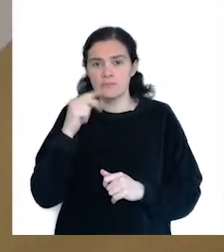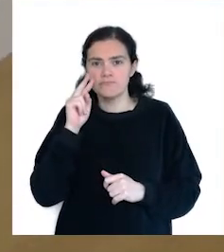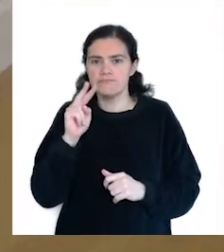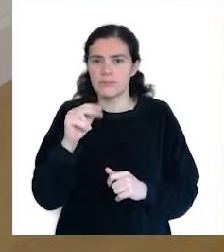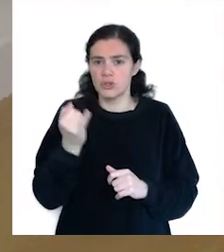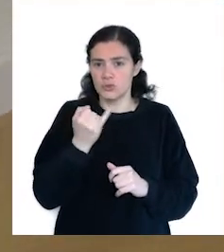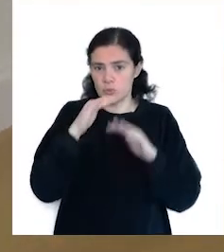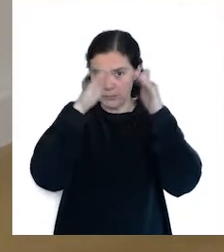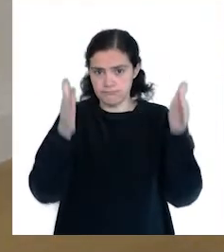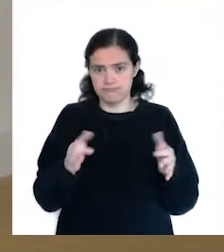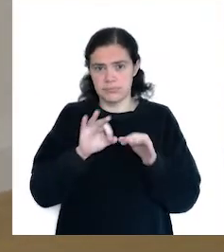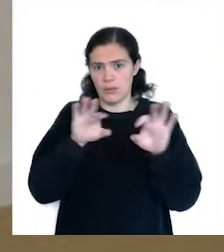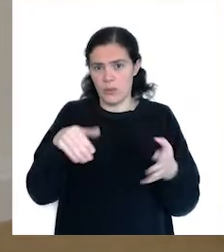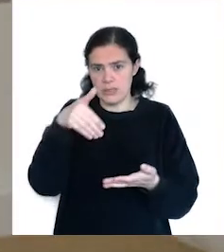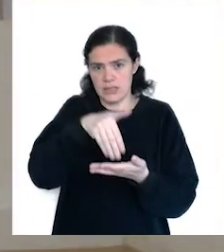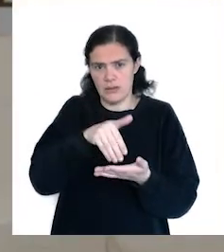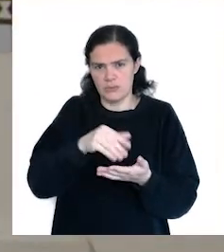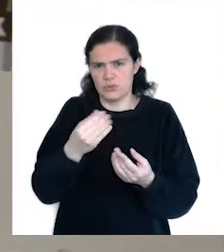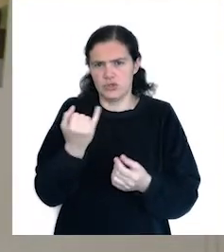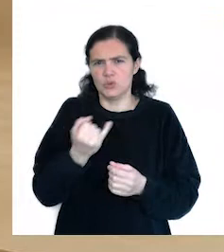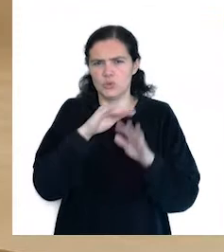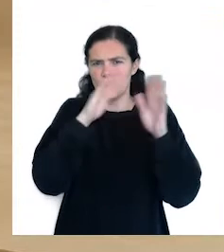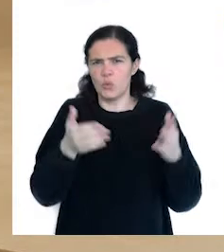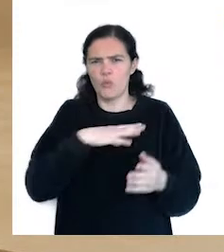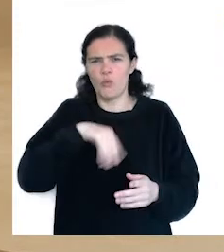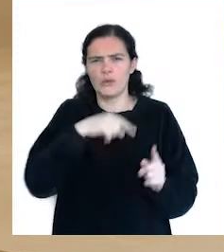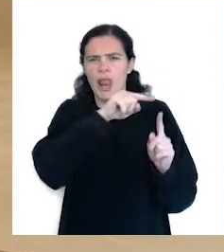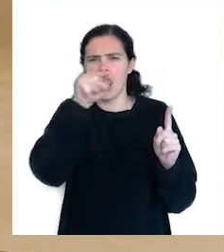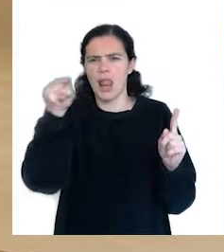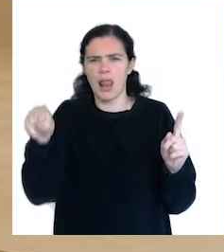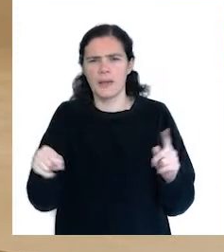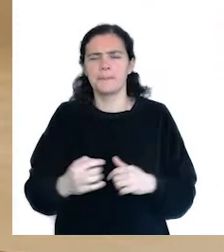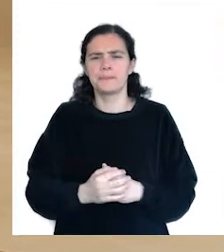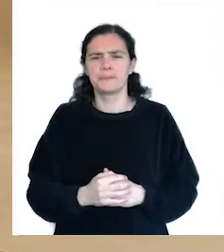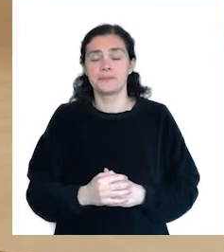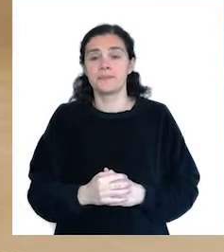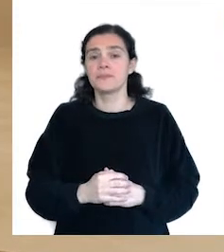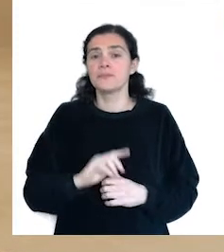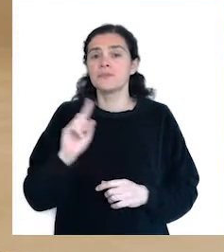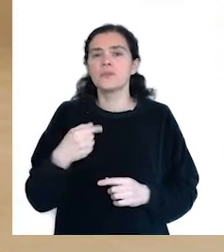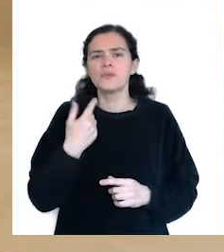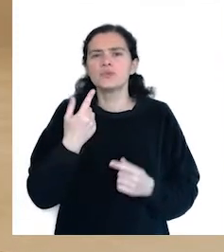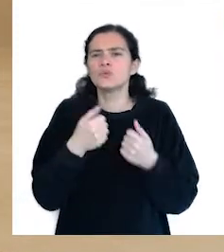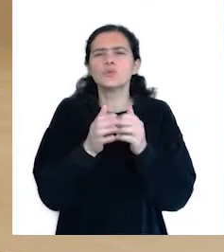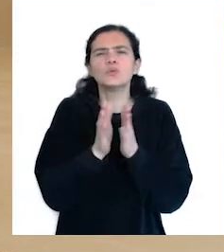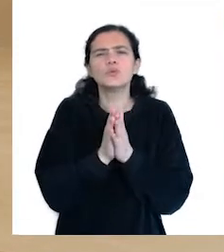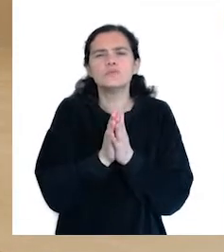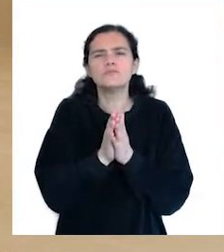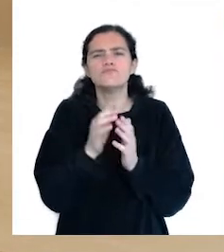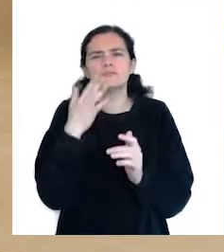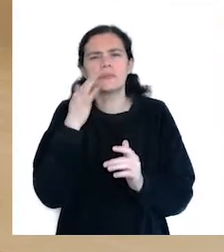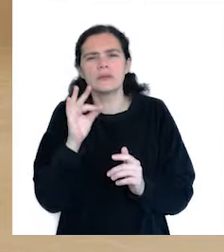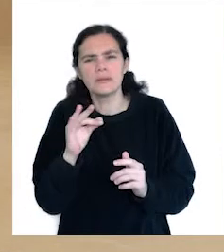look at an institution like Serralves, like many institutions in the world today, we are